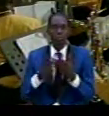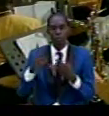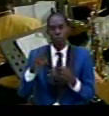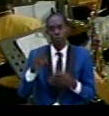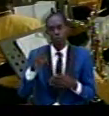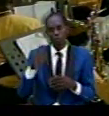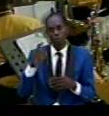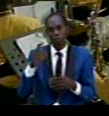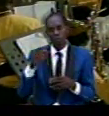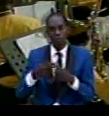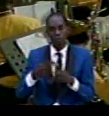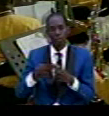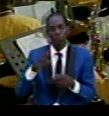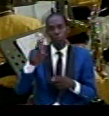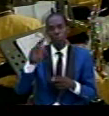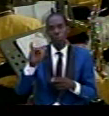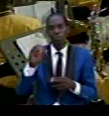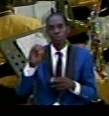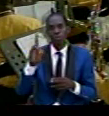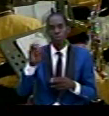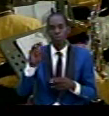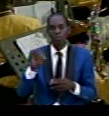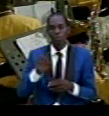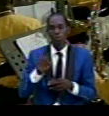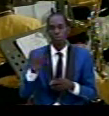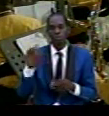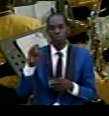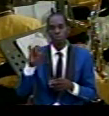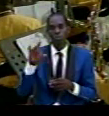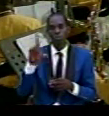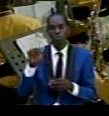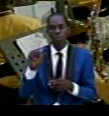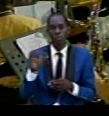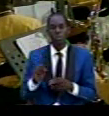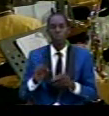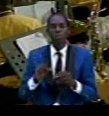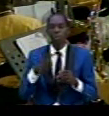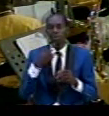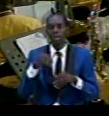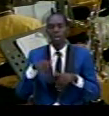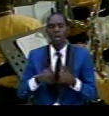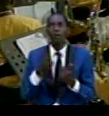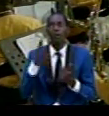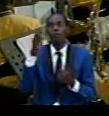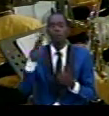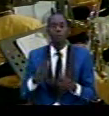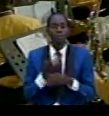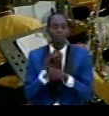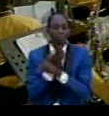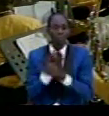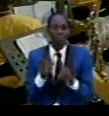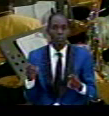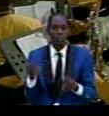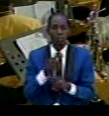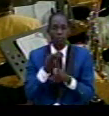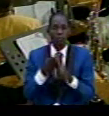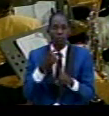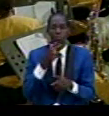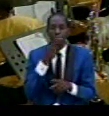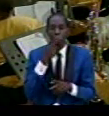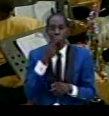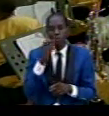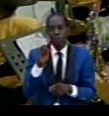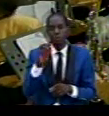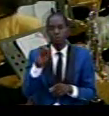State is testifying of how God delivered him from smoking. He was born into a Christian home, was later converted